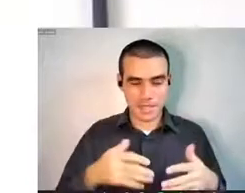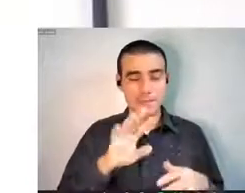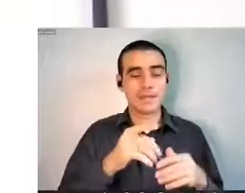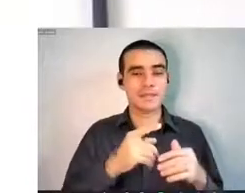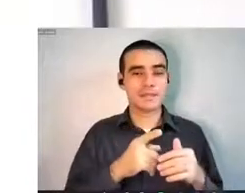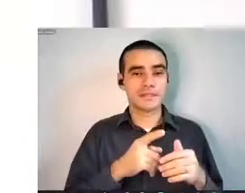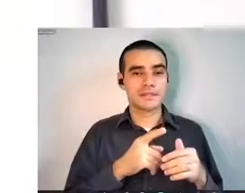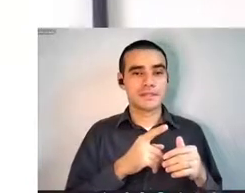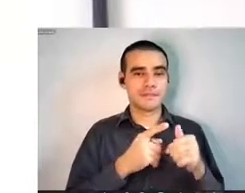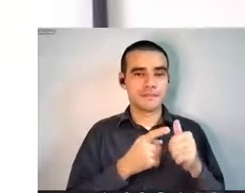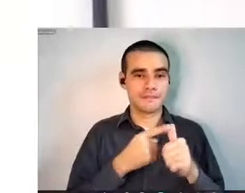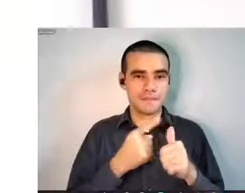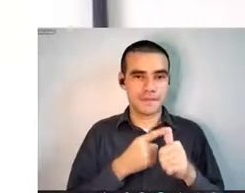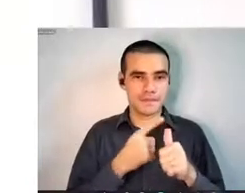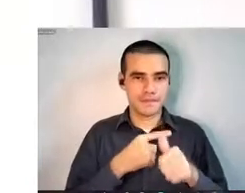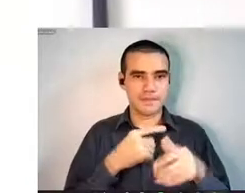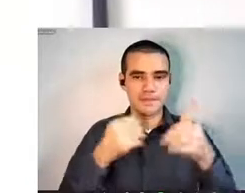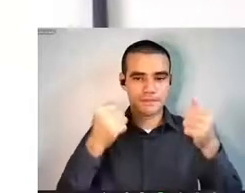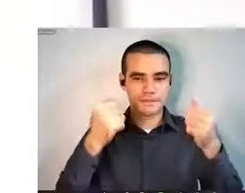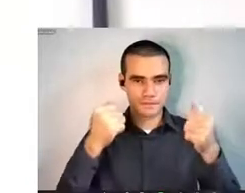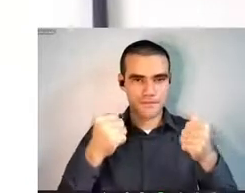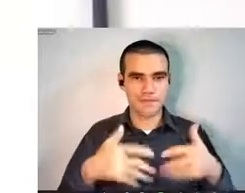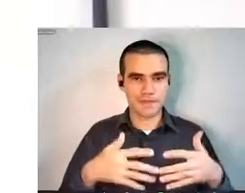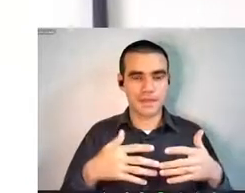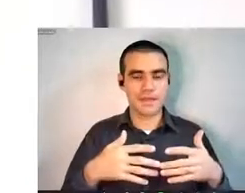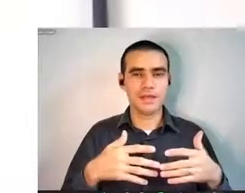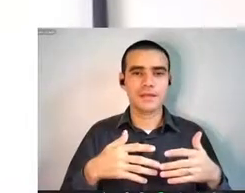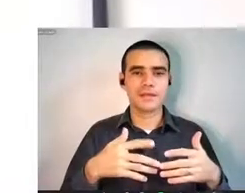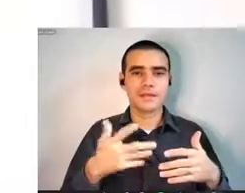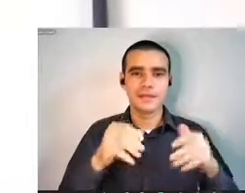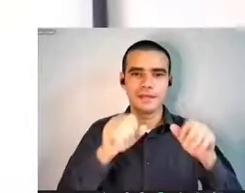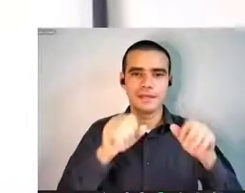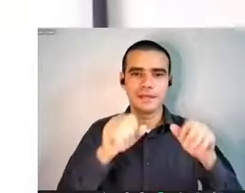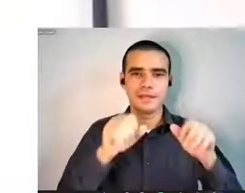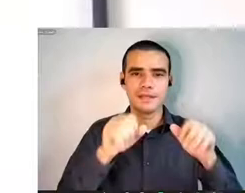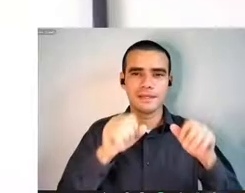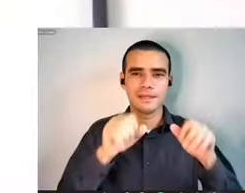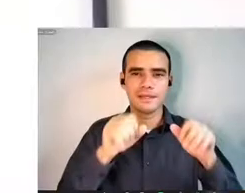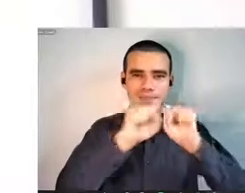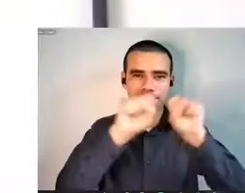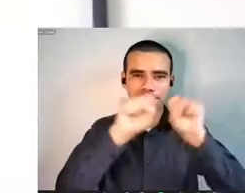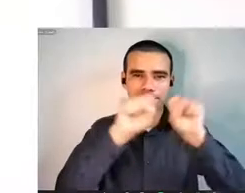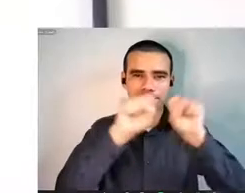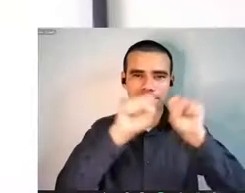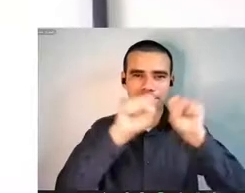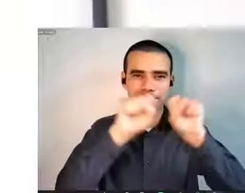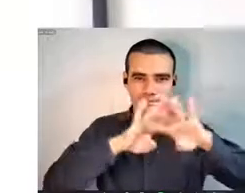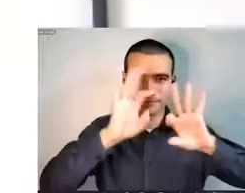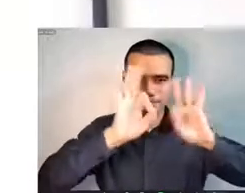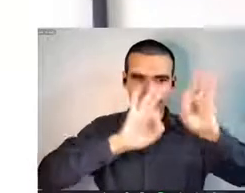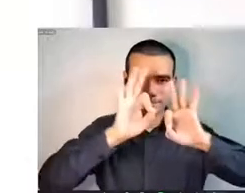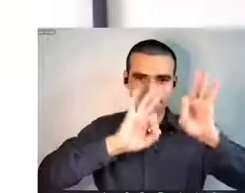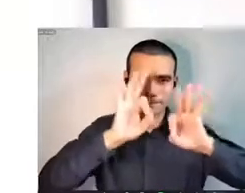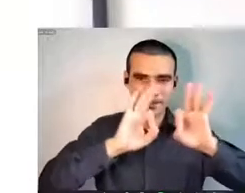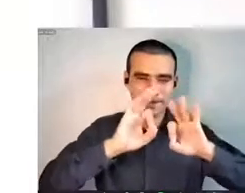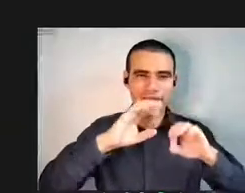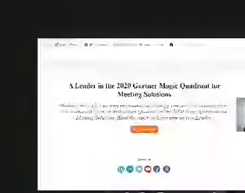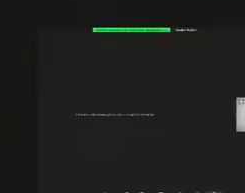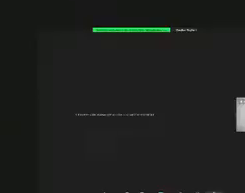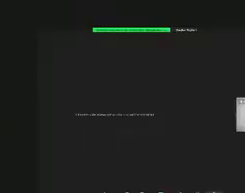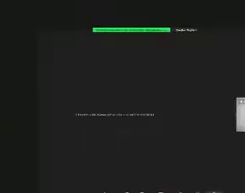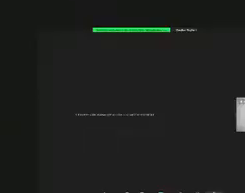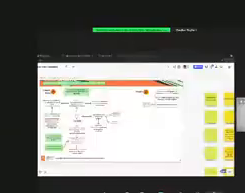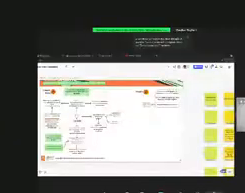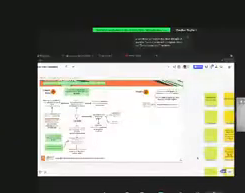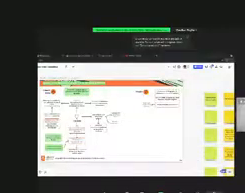And but before that, I would like to call for our graphic systems that is